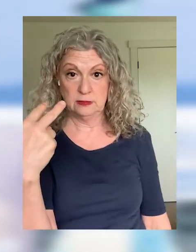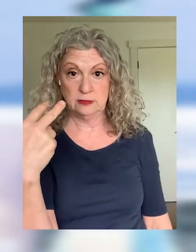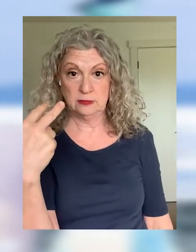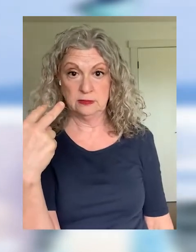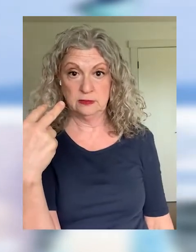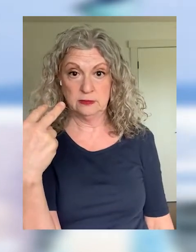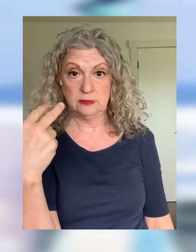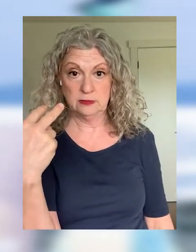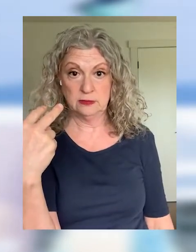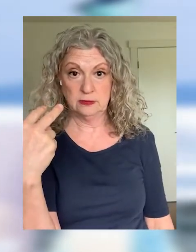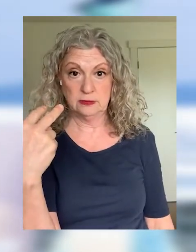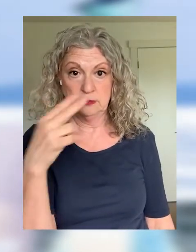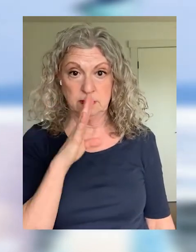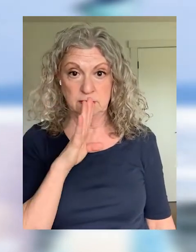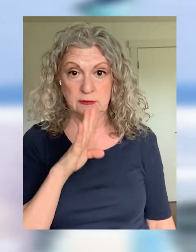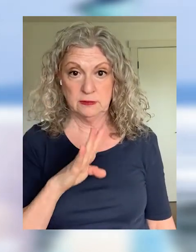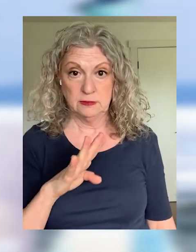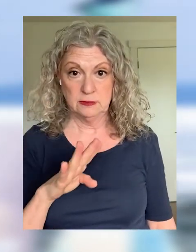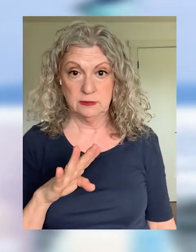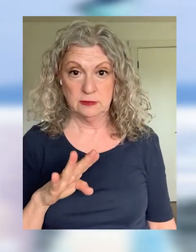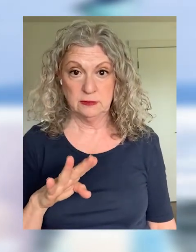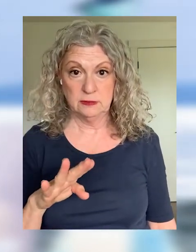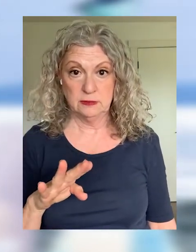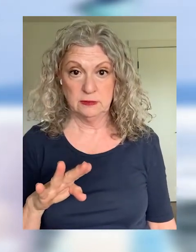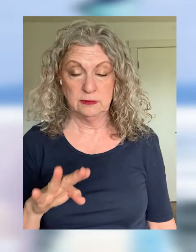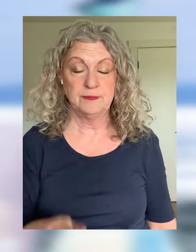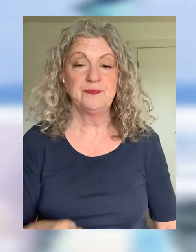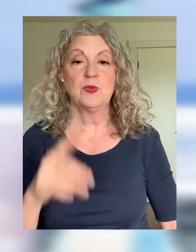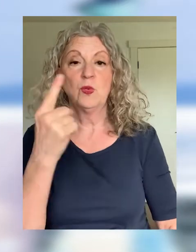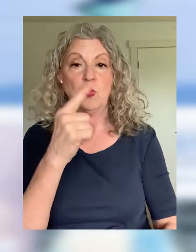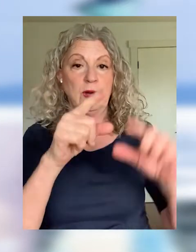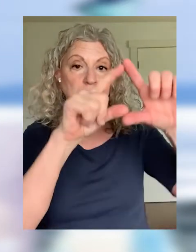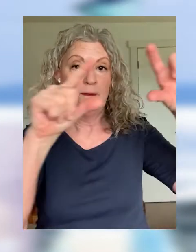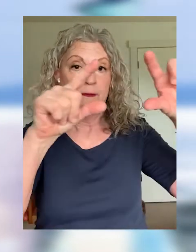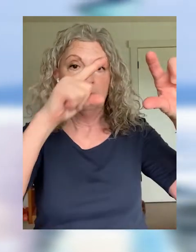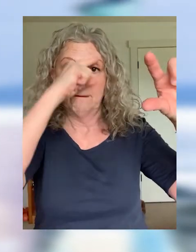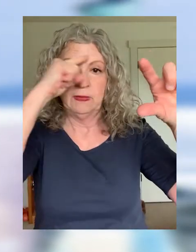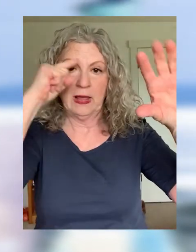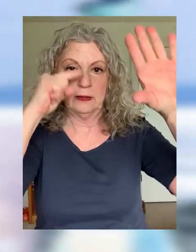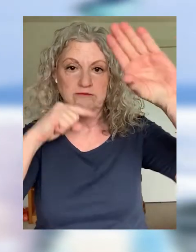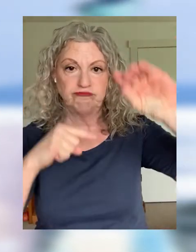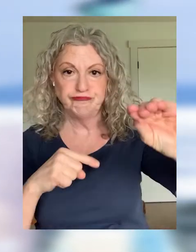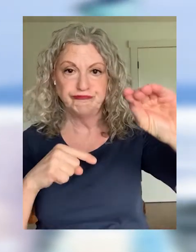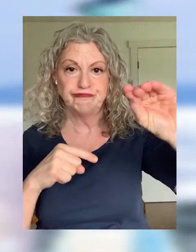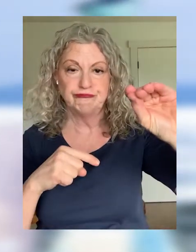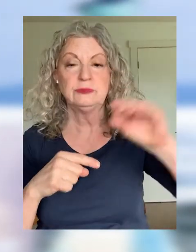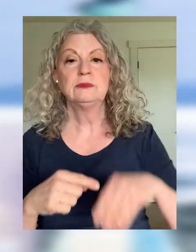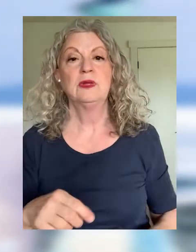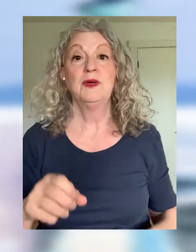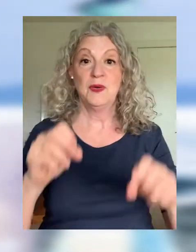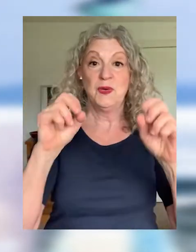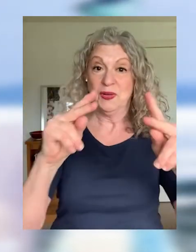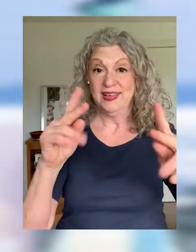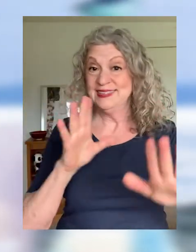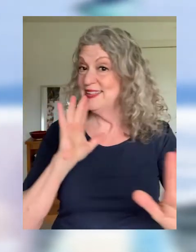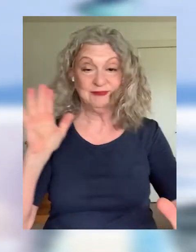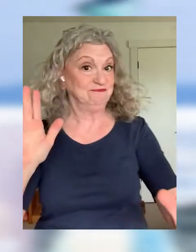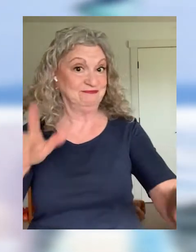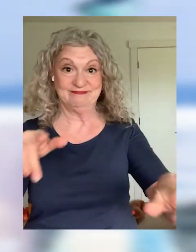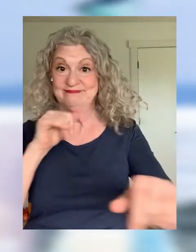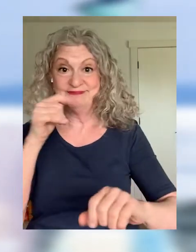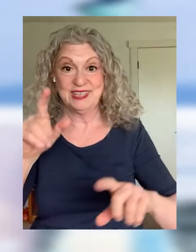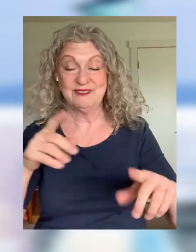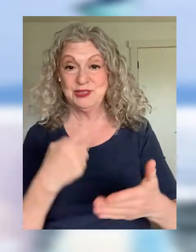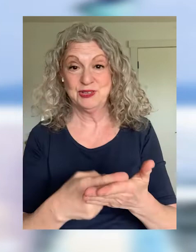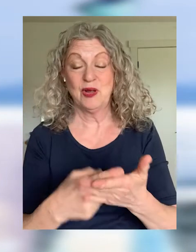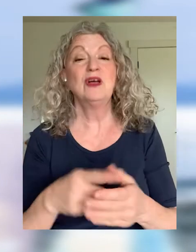the divide. Silence. One box goes to black. Okay, I say, we don't have to